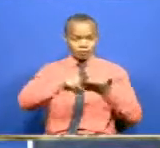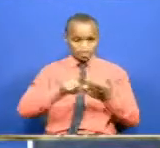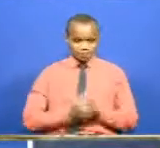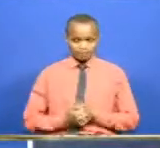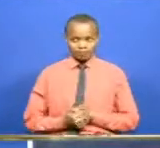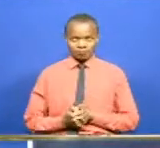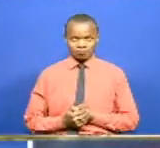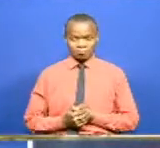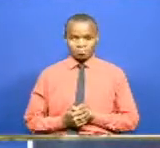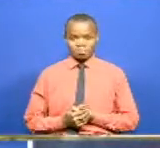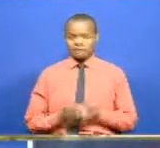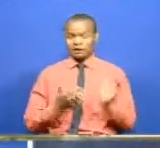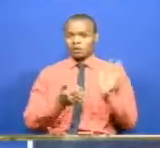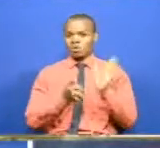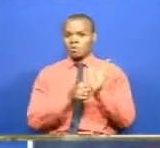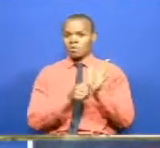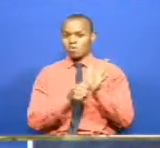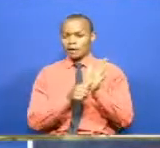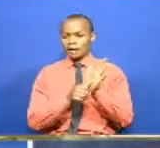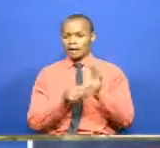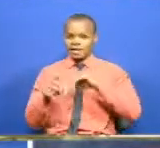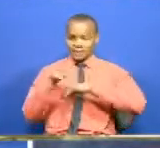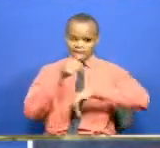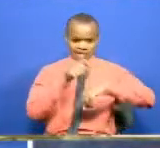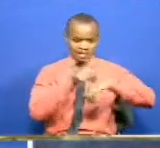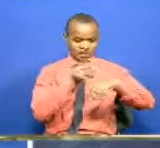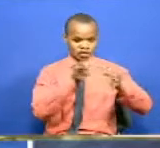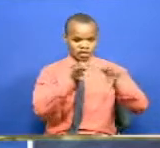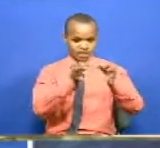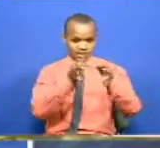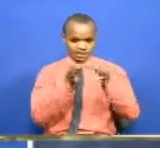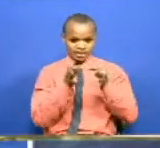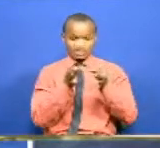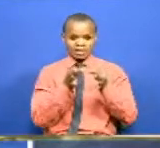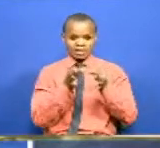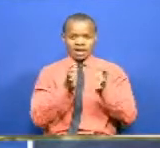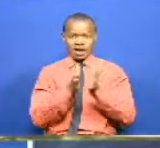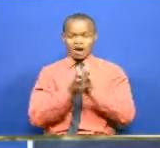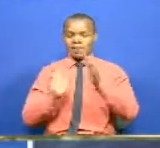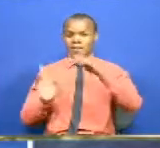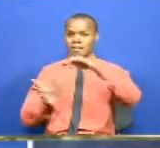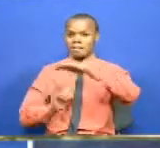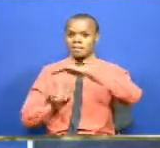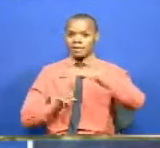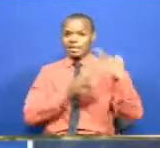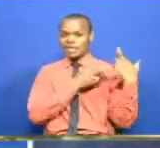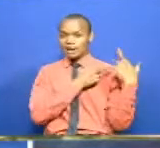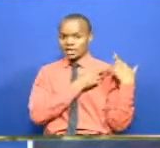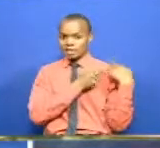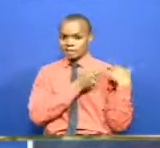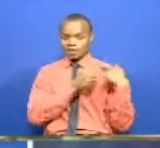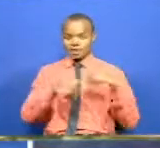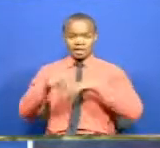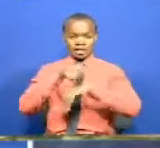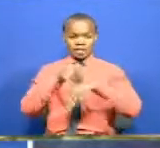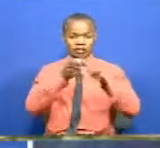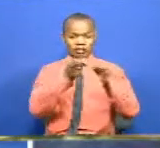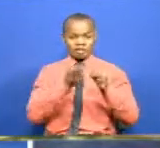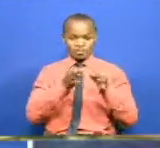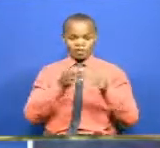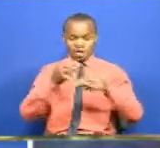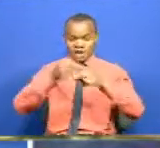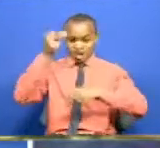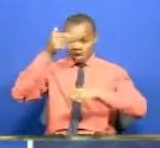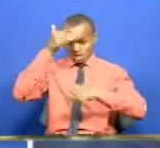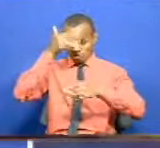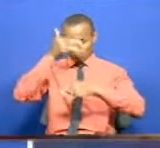is only the National Treasury, and the Minister in charge of National Treasury has been well advised by the Supreme Court and the Public